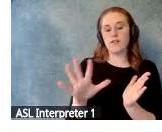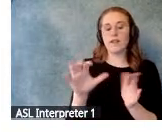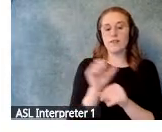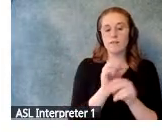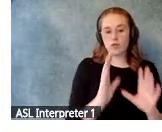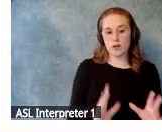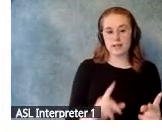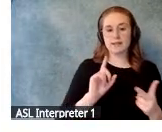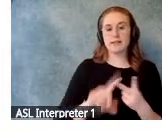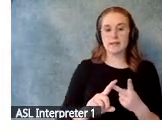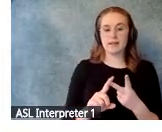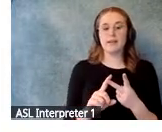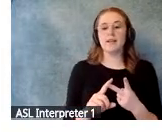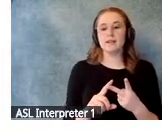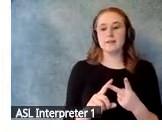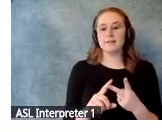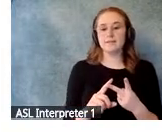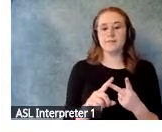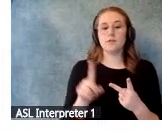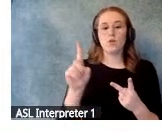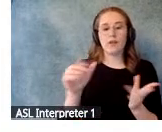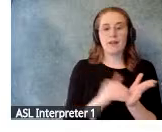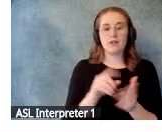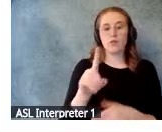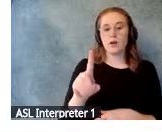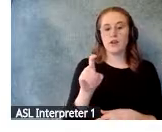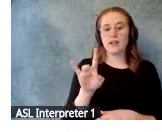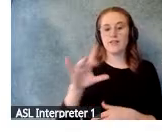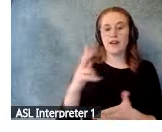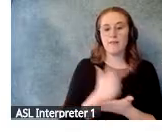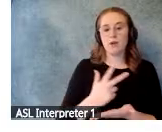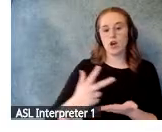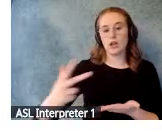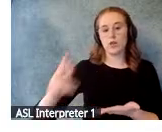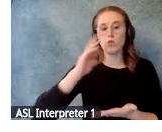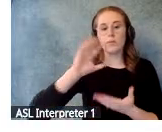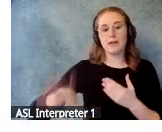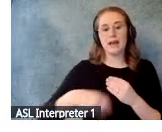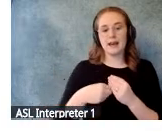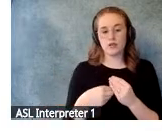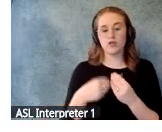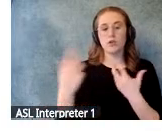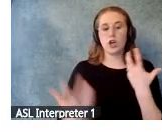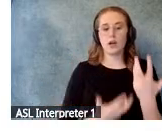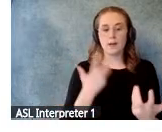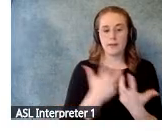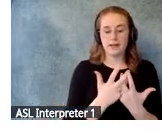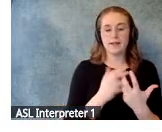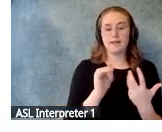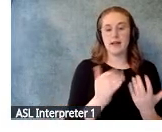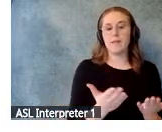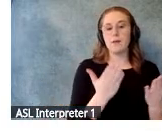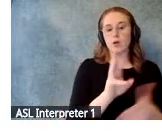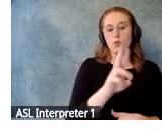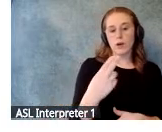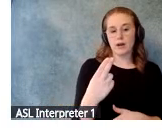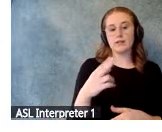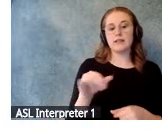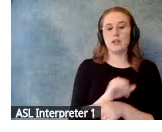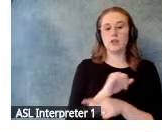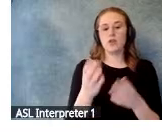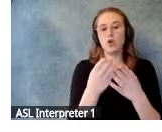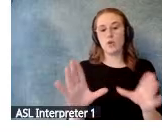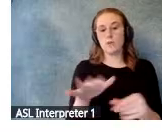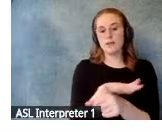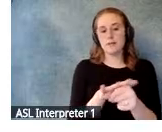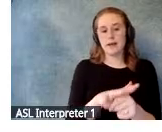1,145 employees and 1,185 parking spaces, which would be added to accommodate the proposed warehouse and